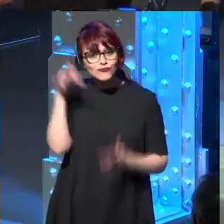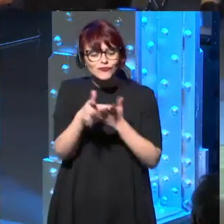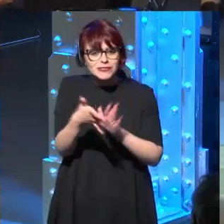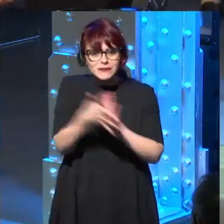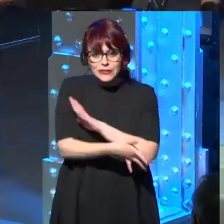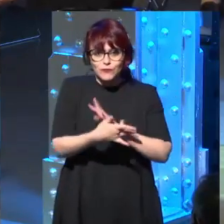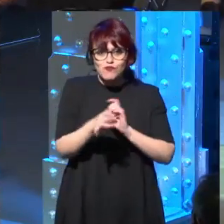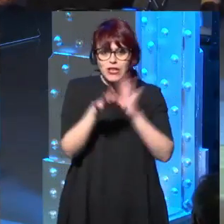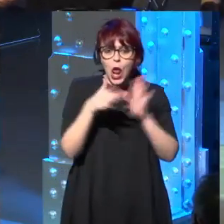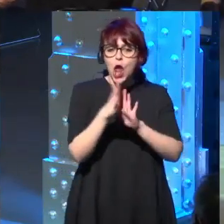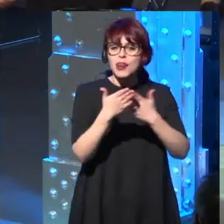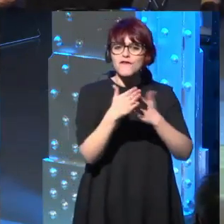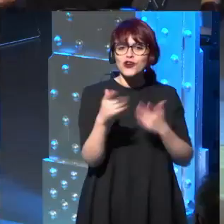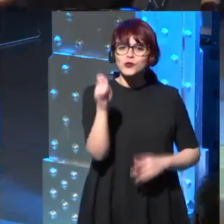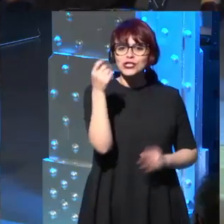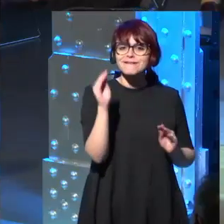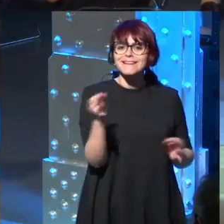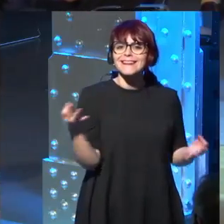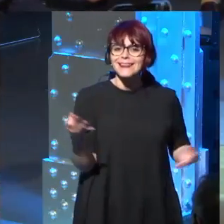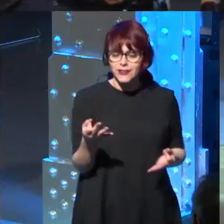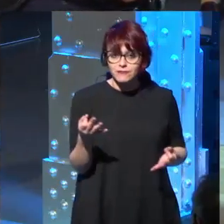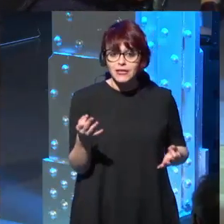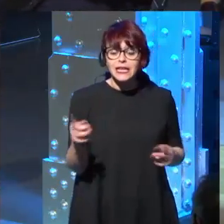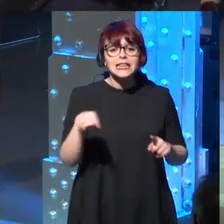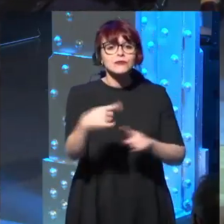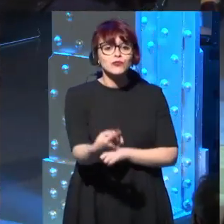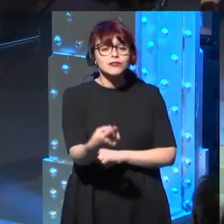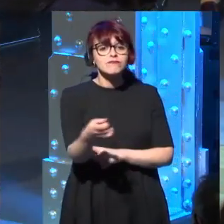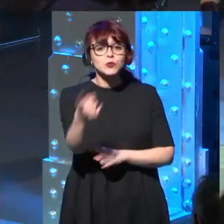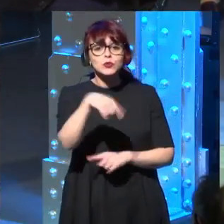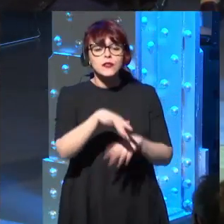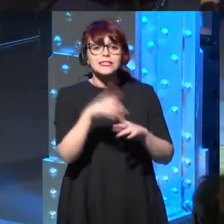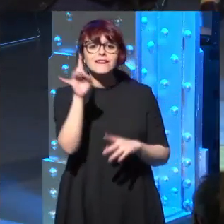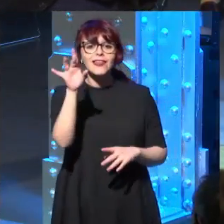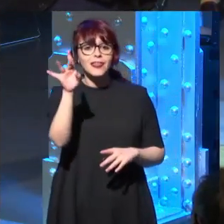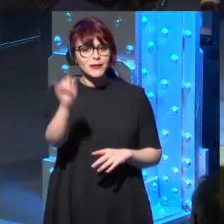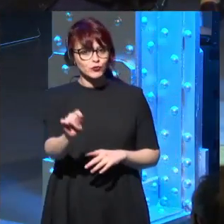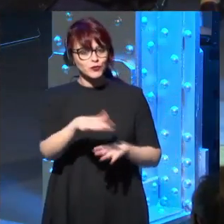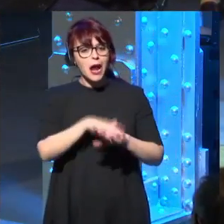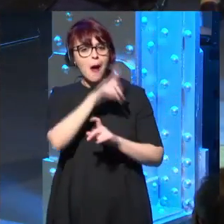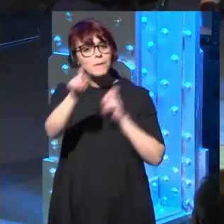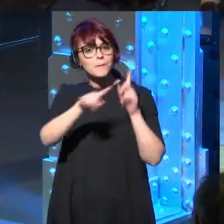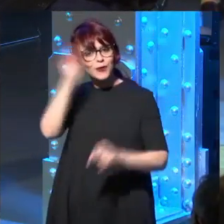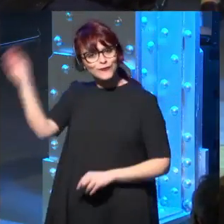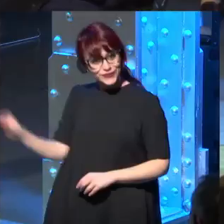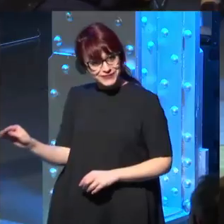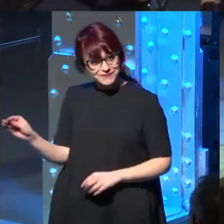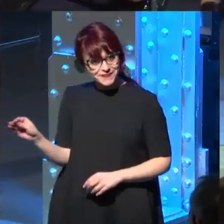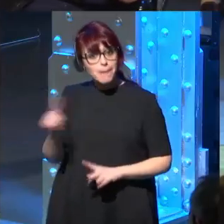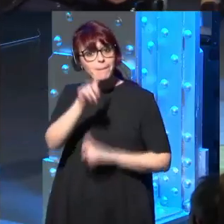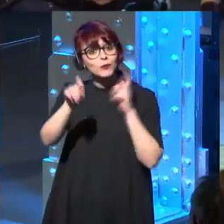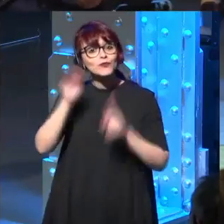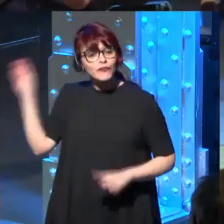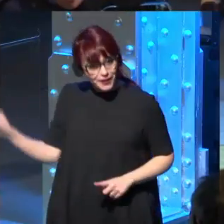my opinion, what you achieve with your books. And then you will have a quarter of an hour for questions